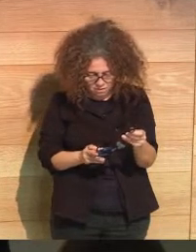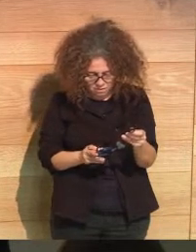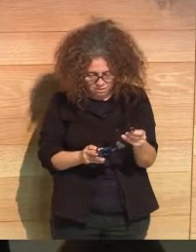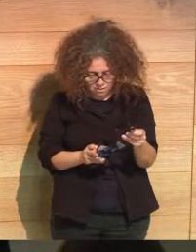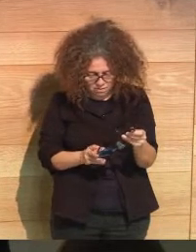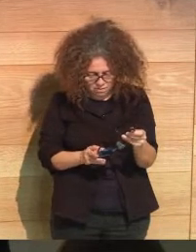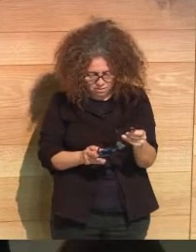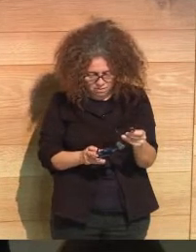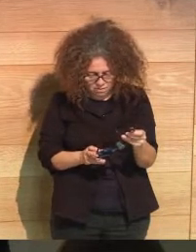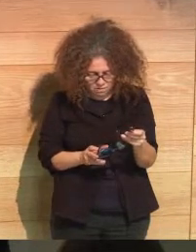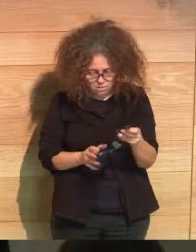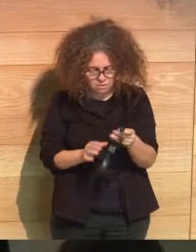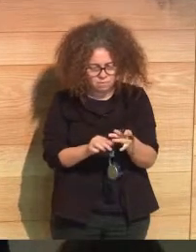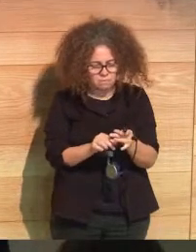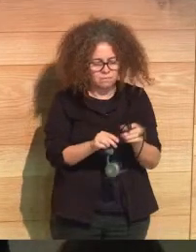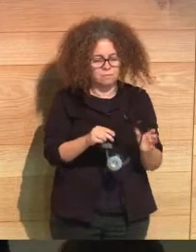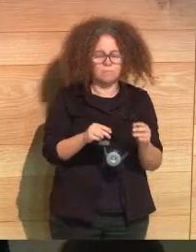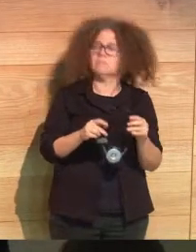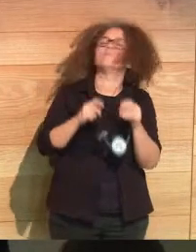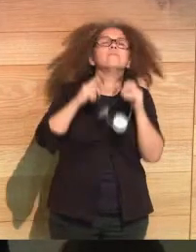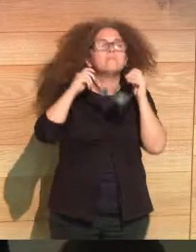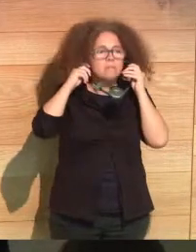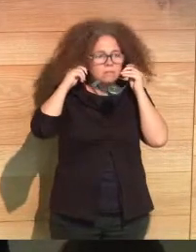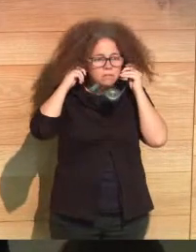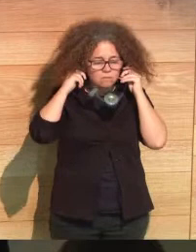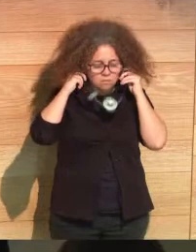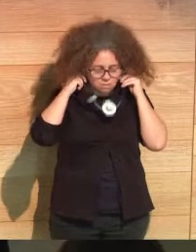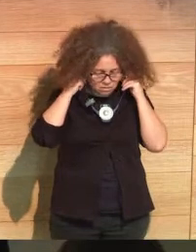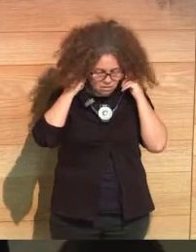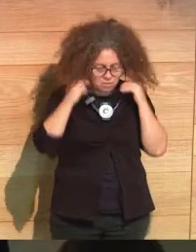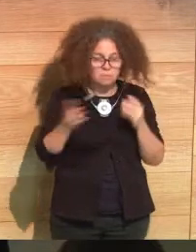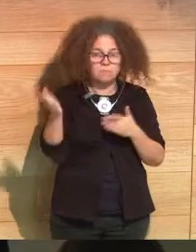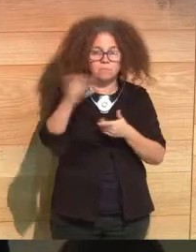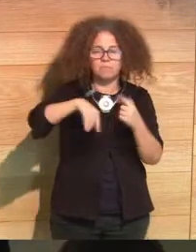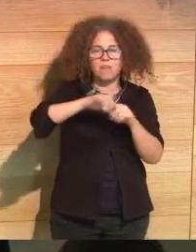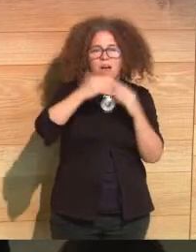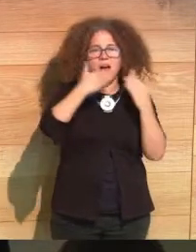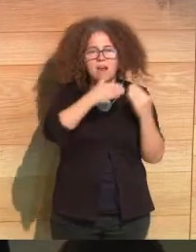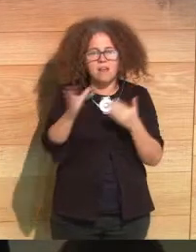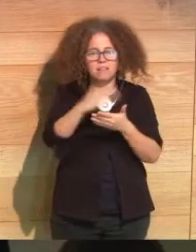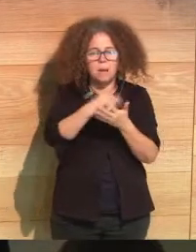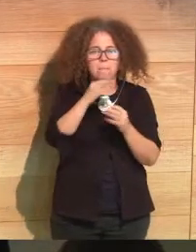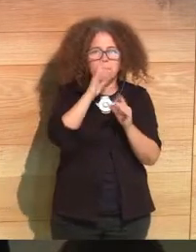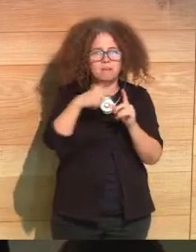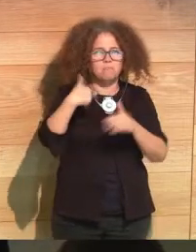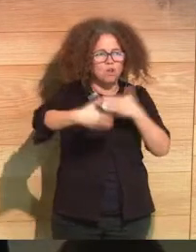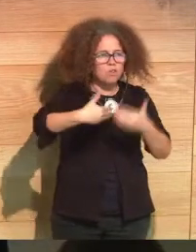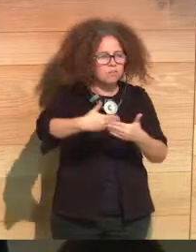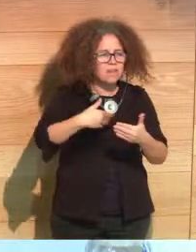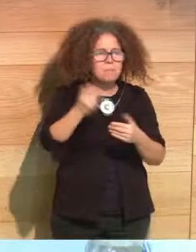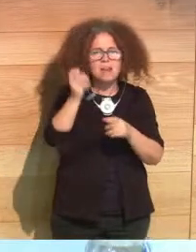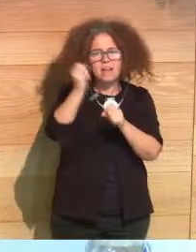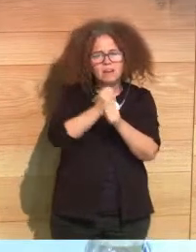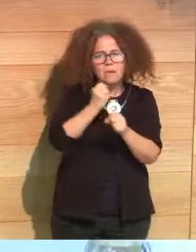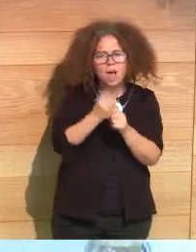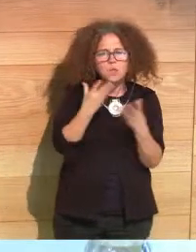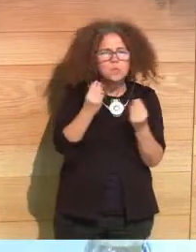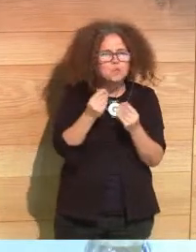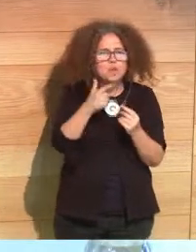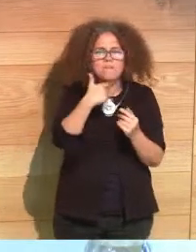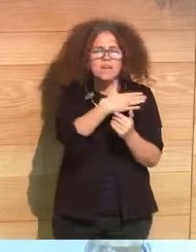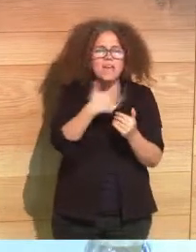possible. So of course, our team, and you mentioned Martin, who really helped us on site, but we also work with Marie Duel, who's a great